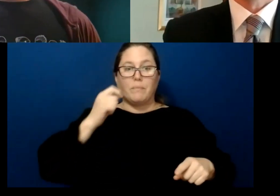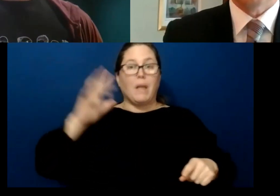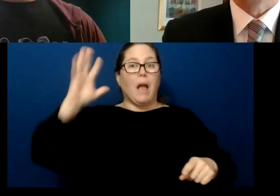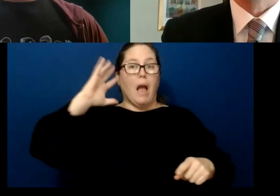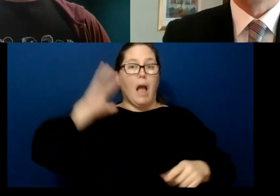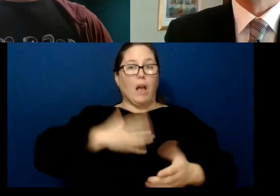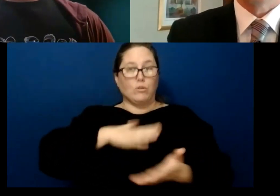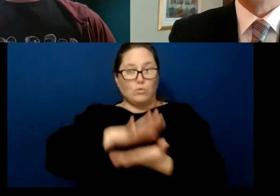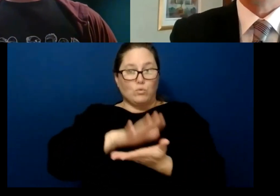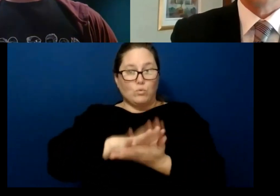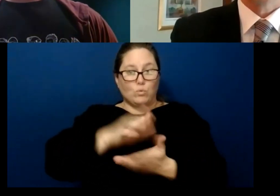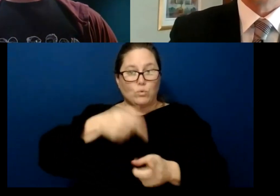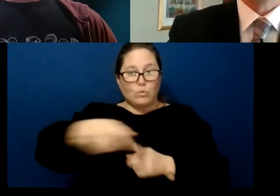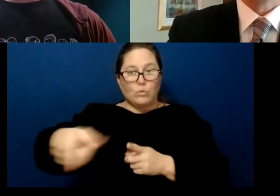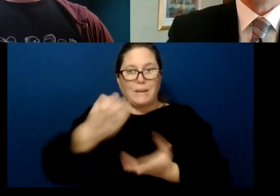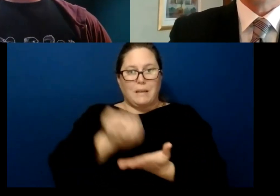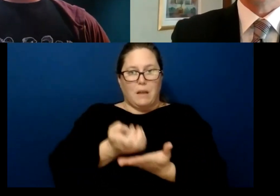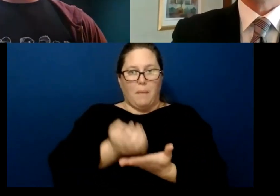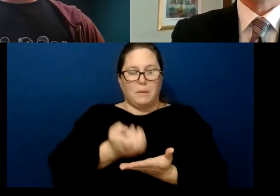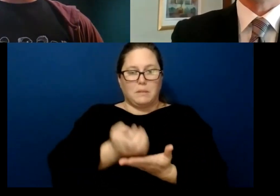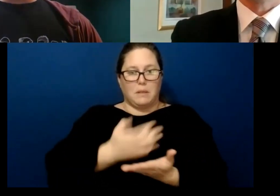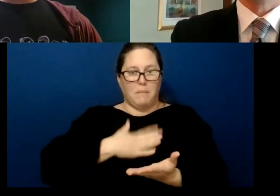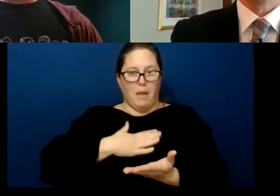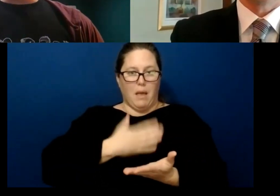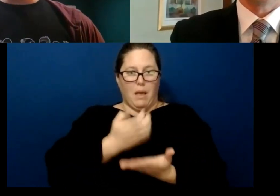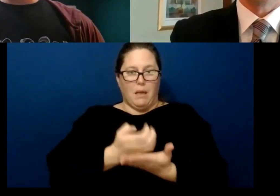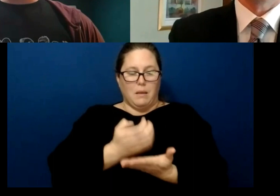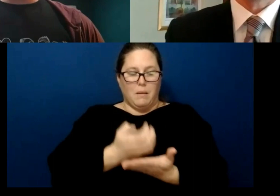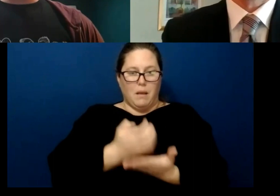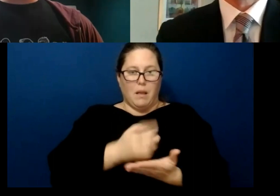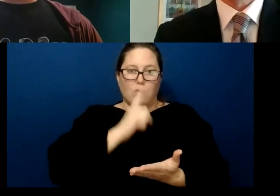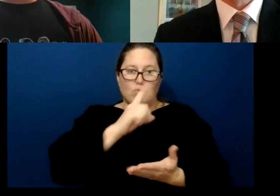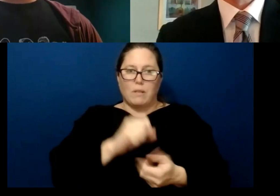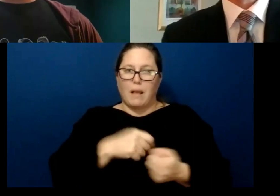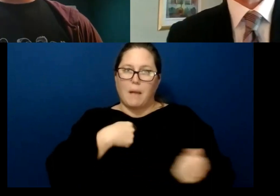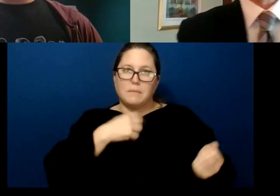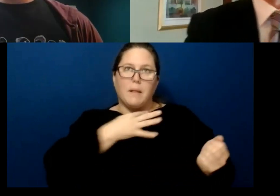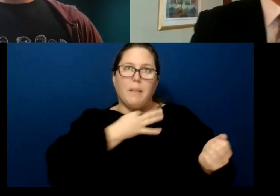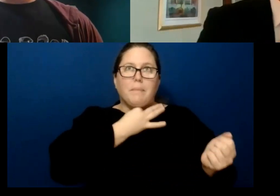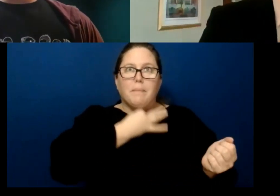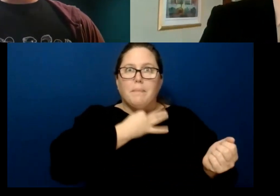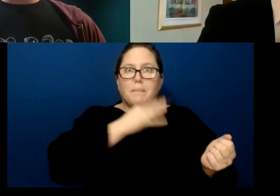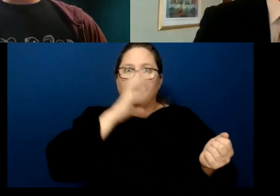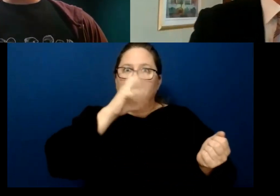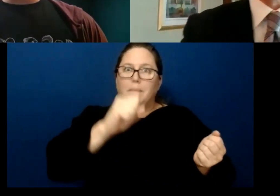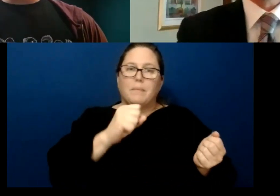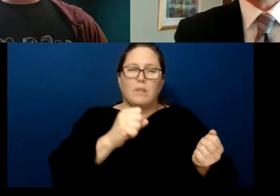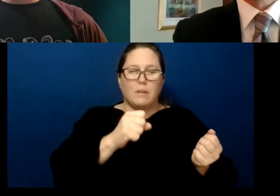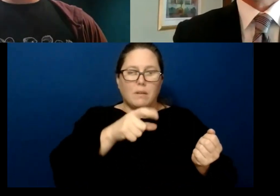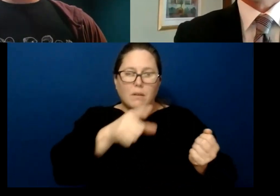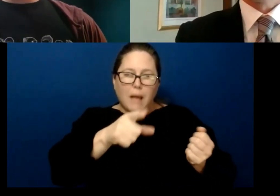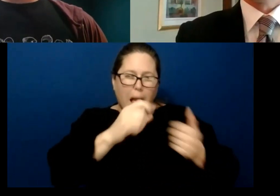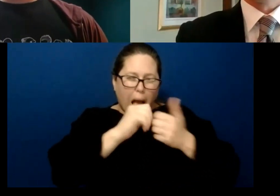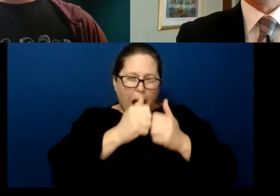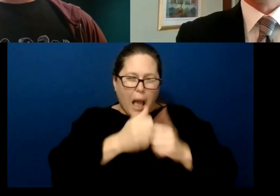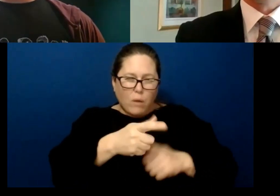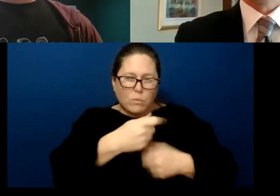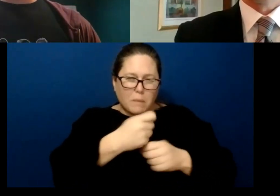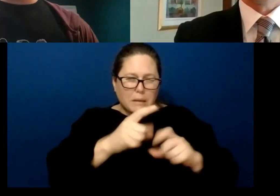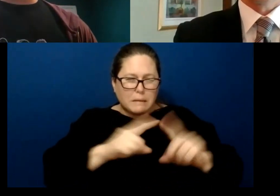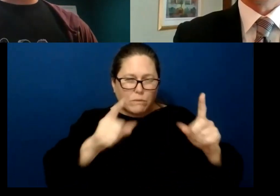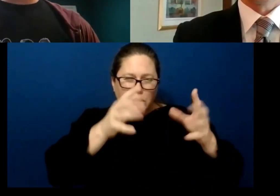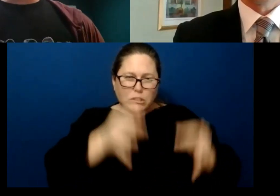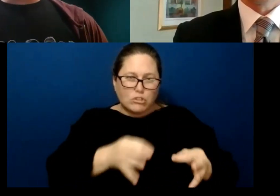economics. And I was really just fascinated in how people made different decisions and how people